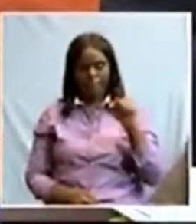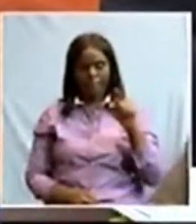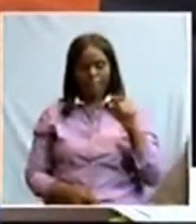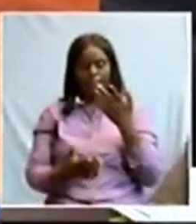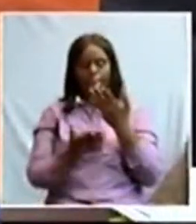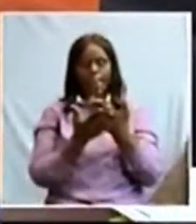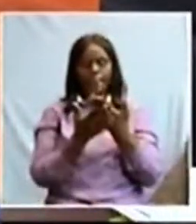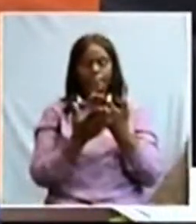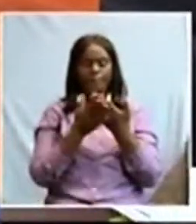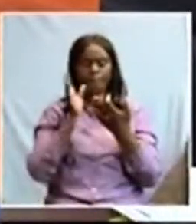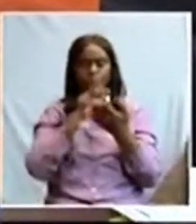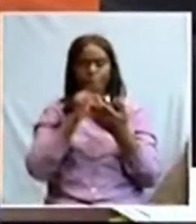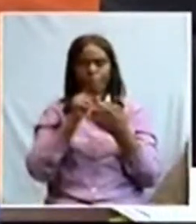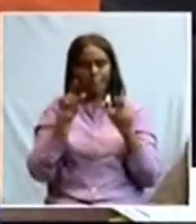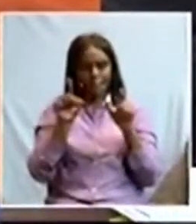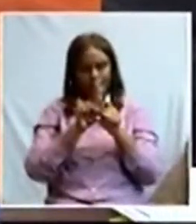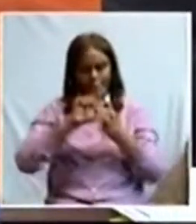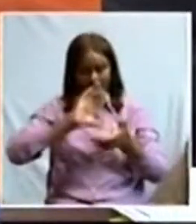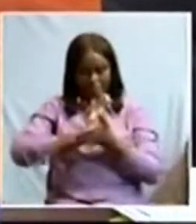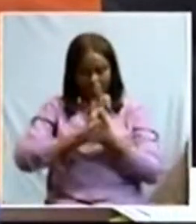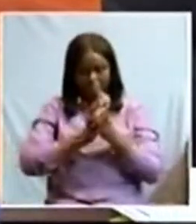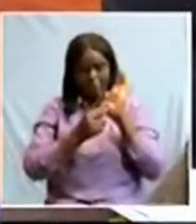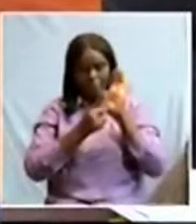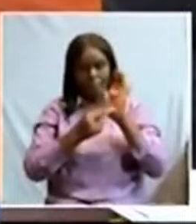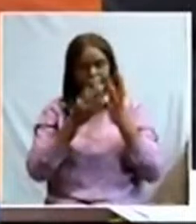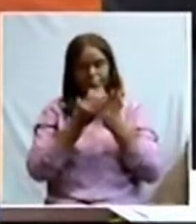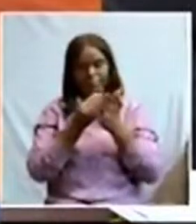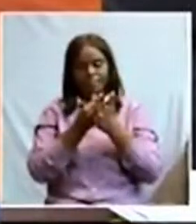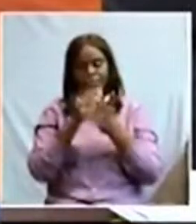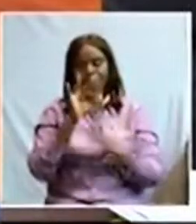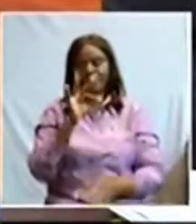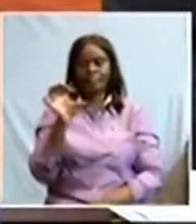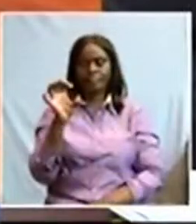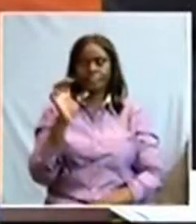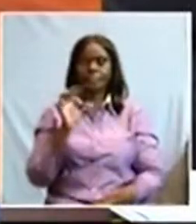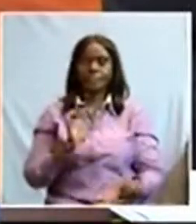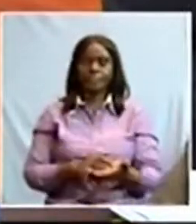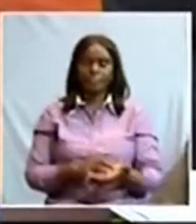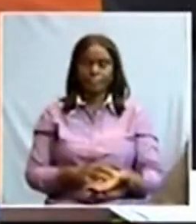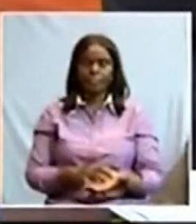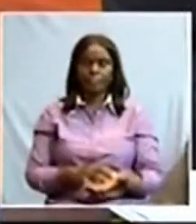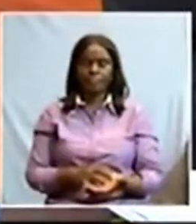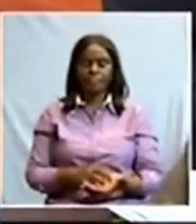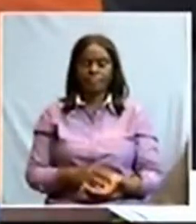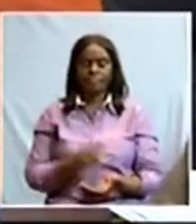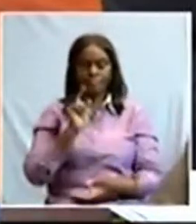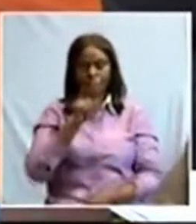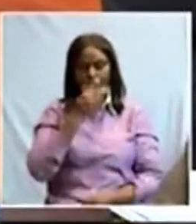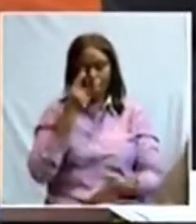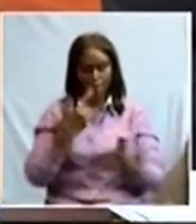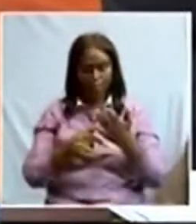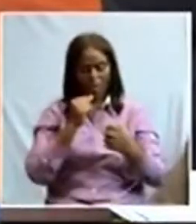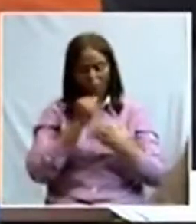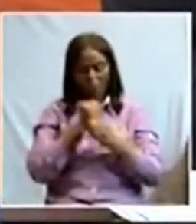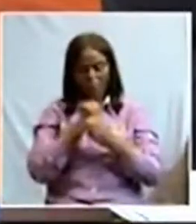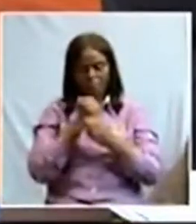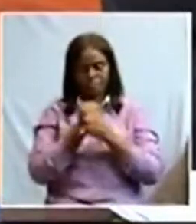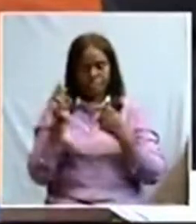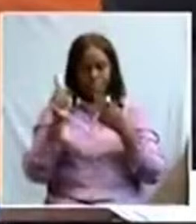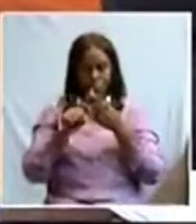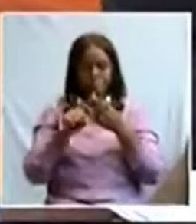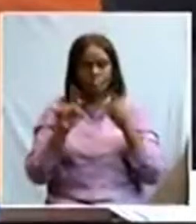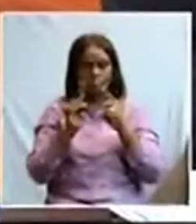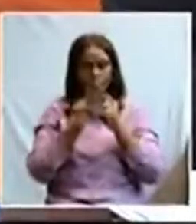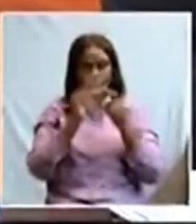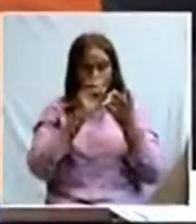tendered. Ideally, the completion amount was 900,000. They said, let's do phase 1 up to war plate and let's